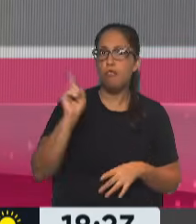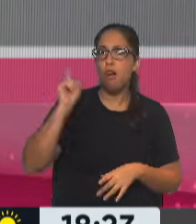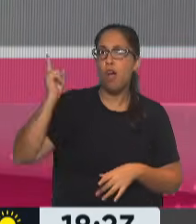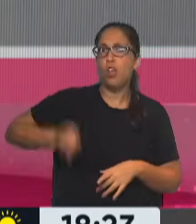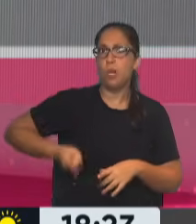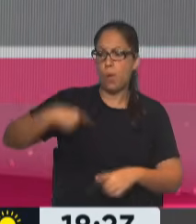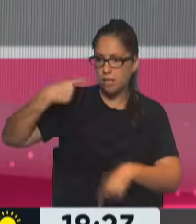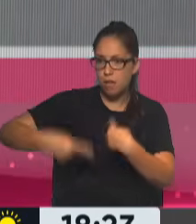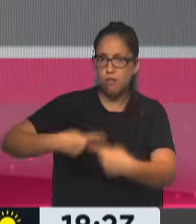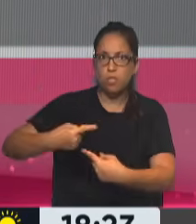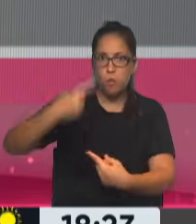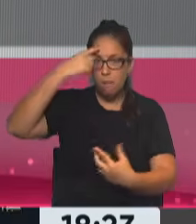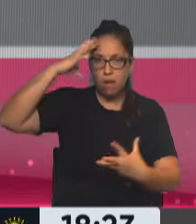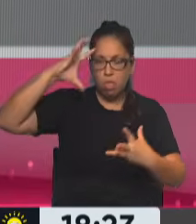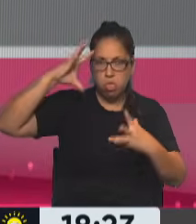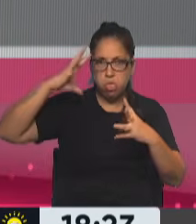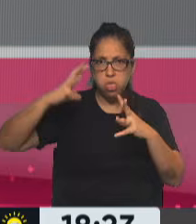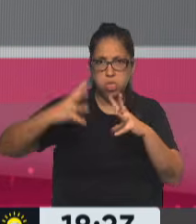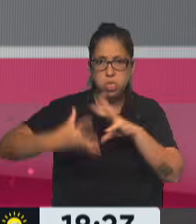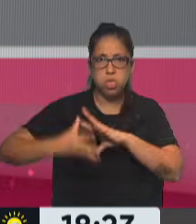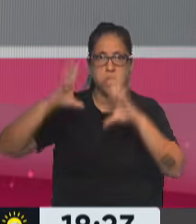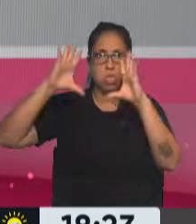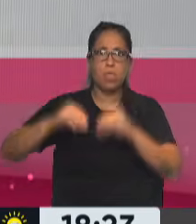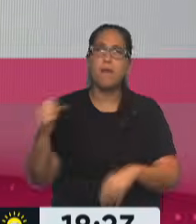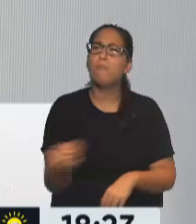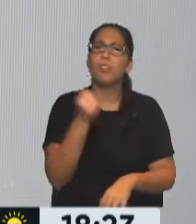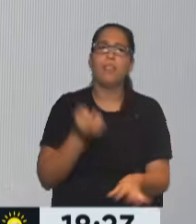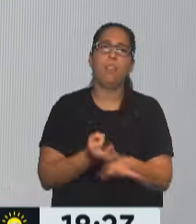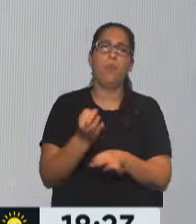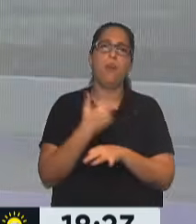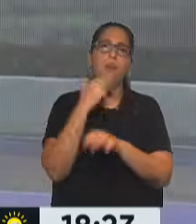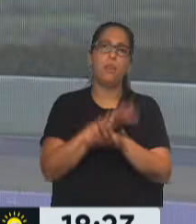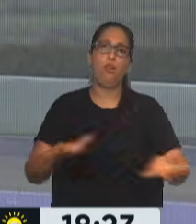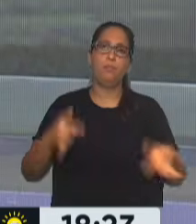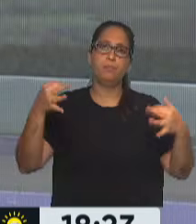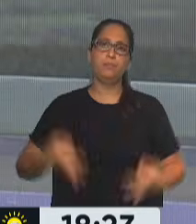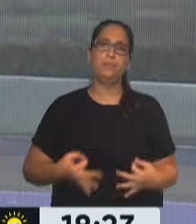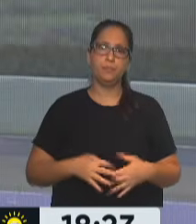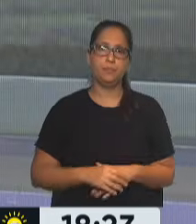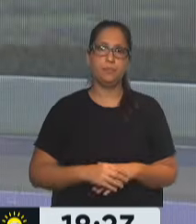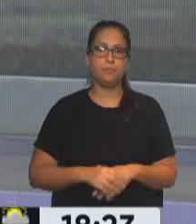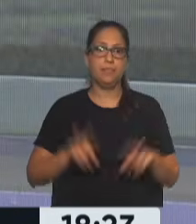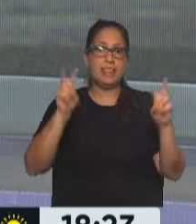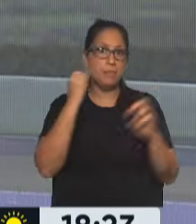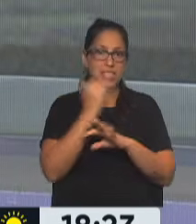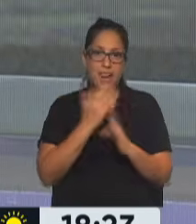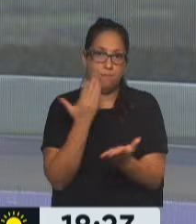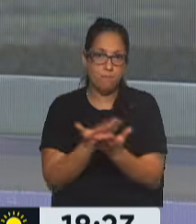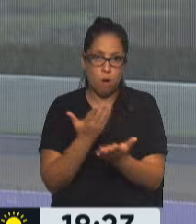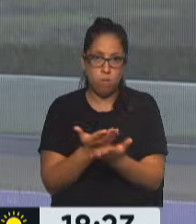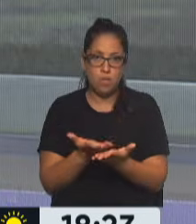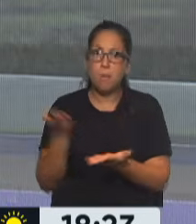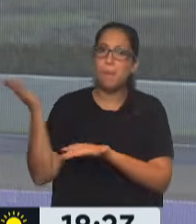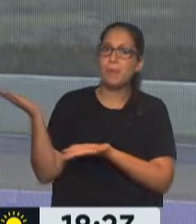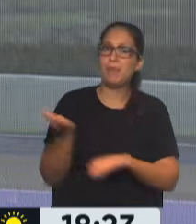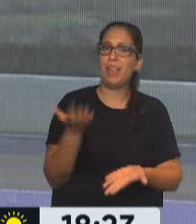addictions all the way through the education of our children that are really important. El tema está planteado. Vamos a charlarlo con un invitado